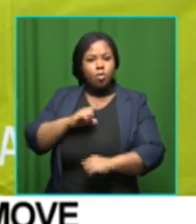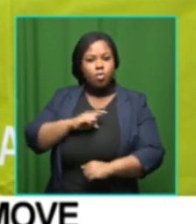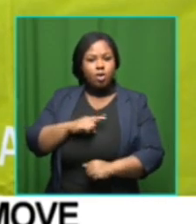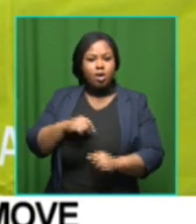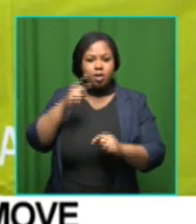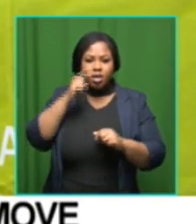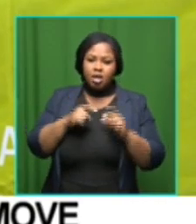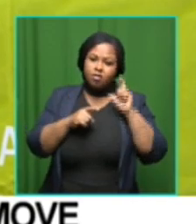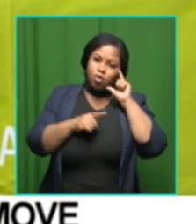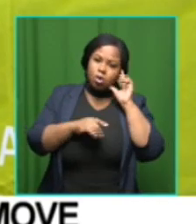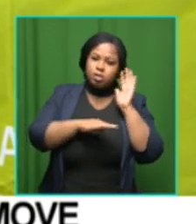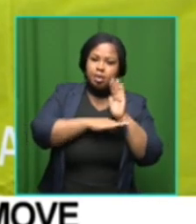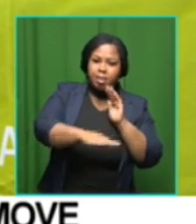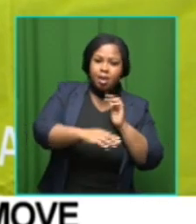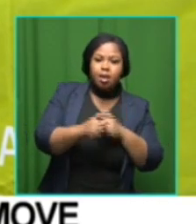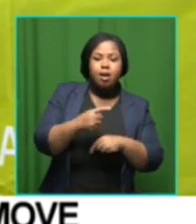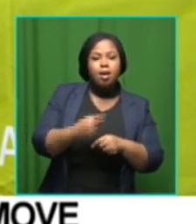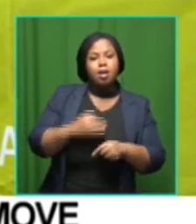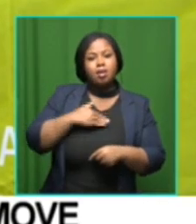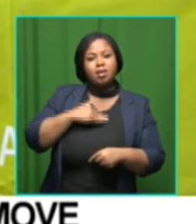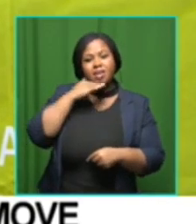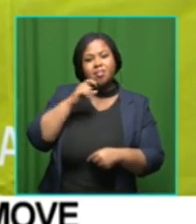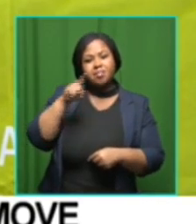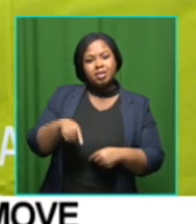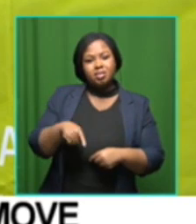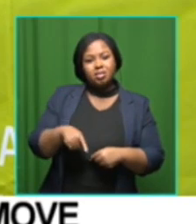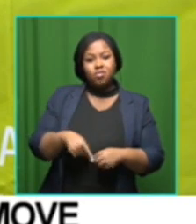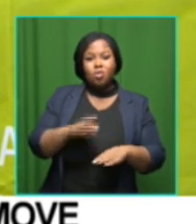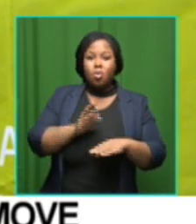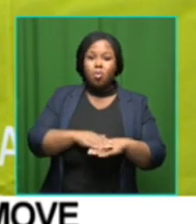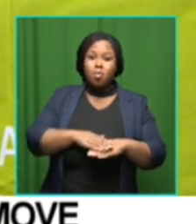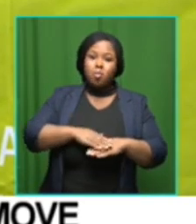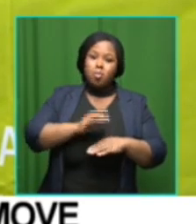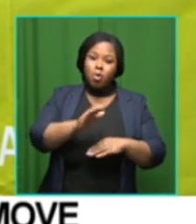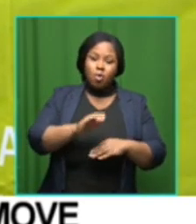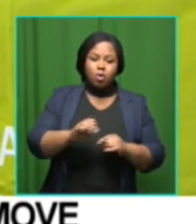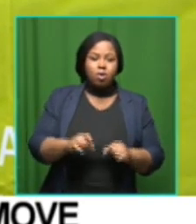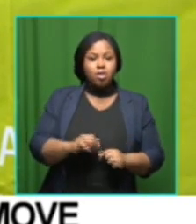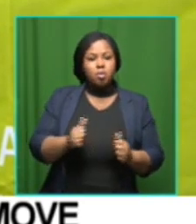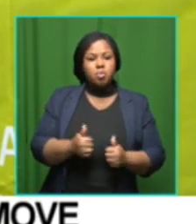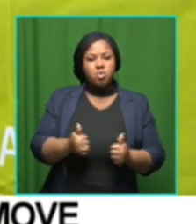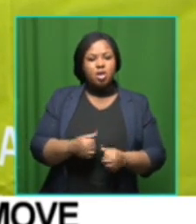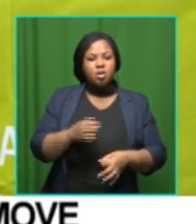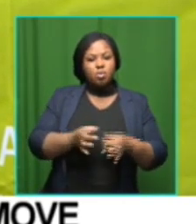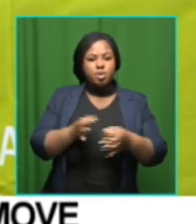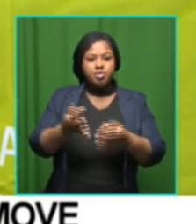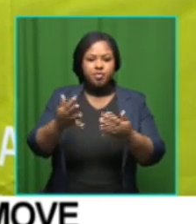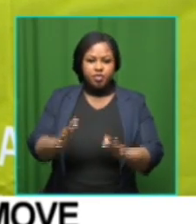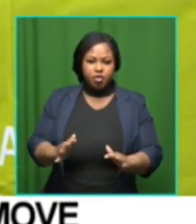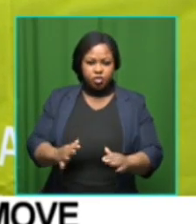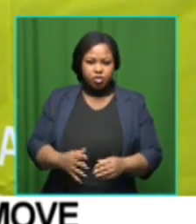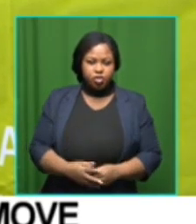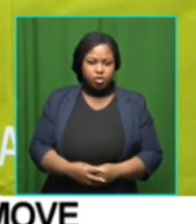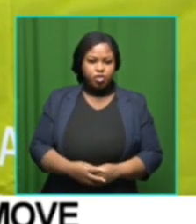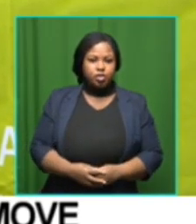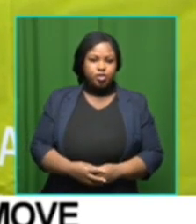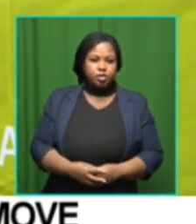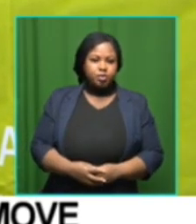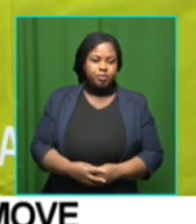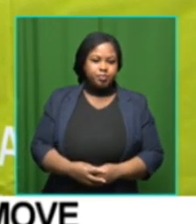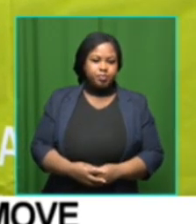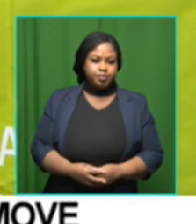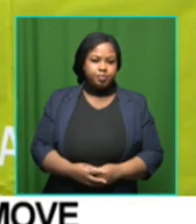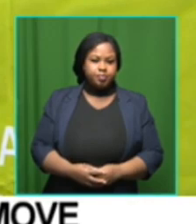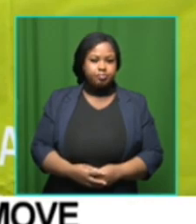increasing. That is really when we talk about more beds beyond what we've actually been talking about in the specific dedicated